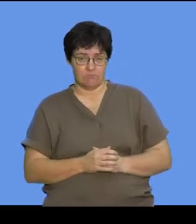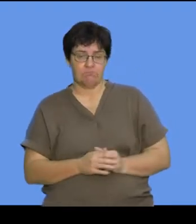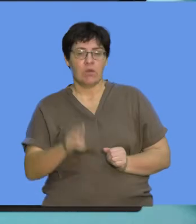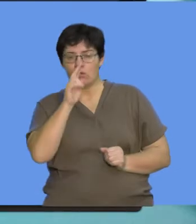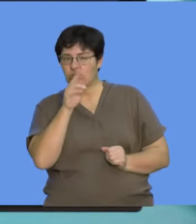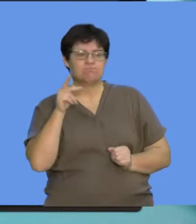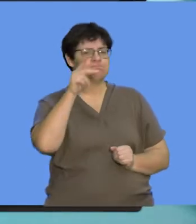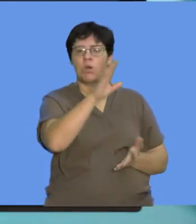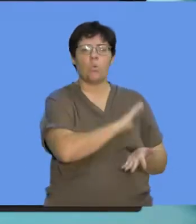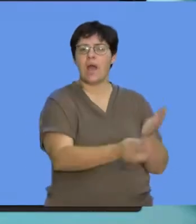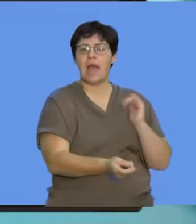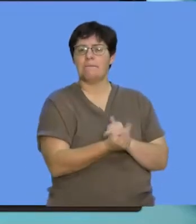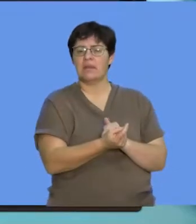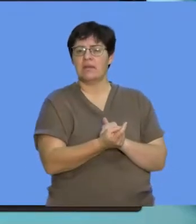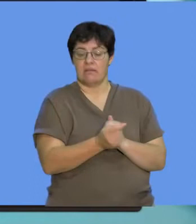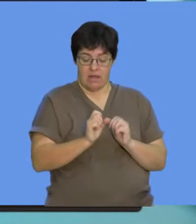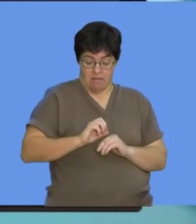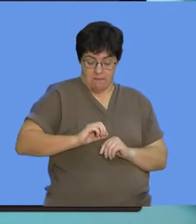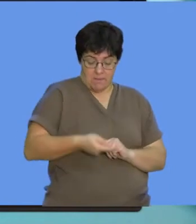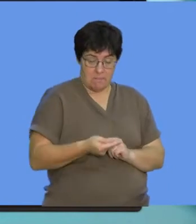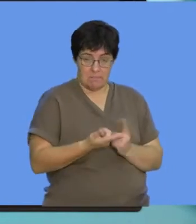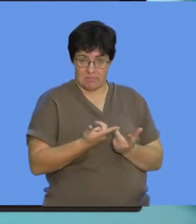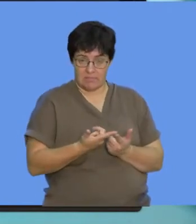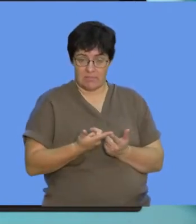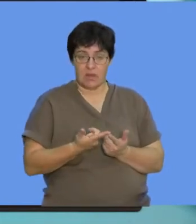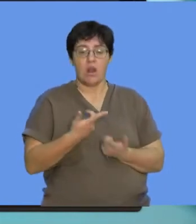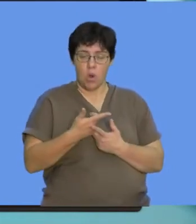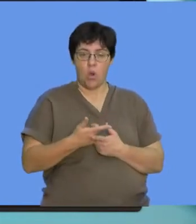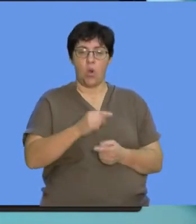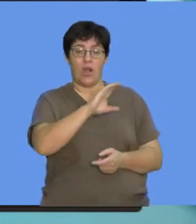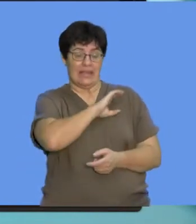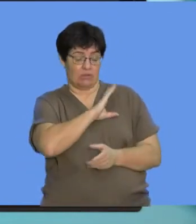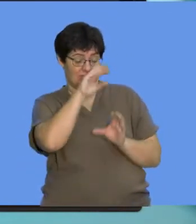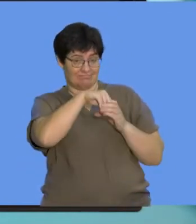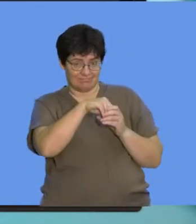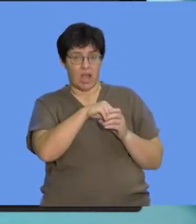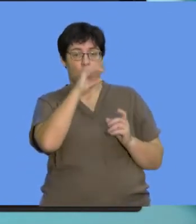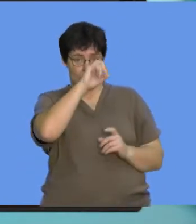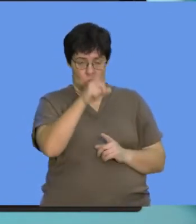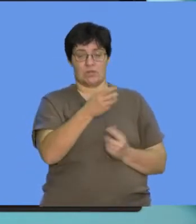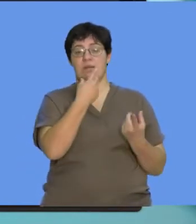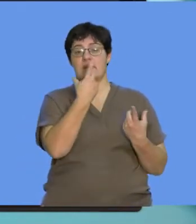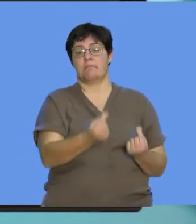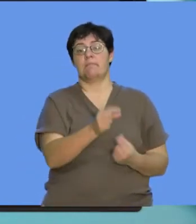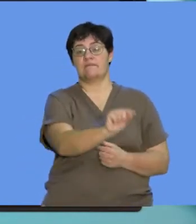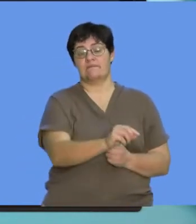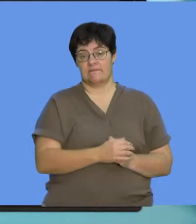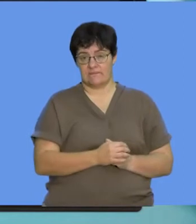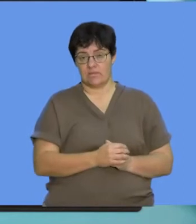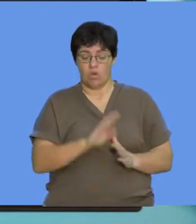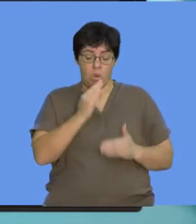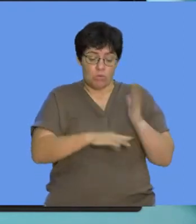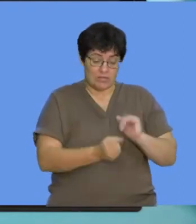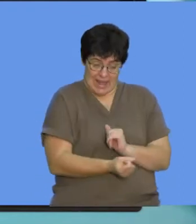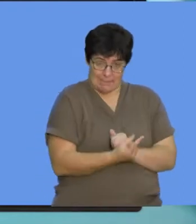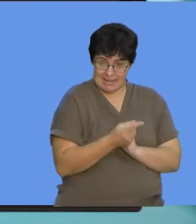ahead in terms of what happens next, we know that genes code for characteristics. And so this essentially means that in order for certain